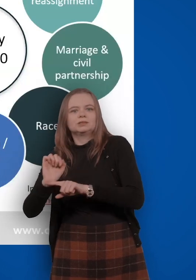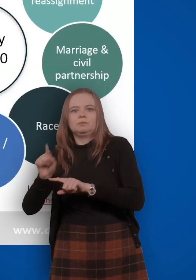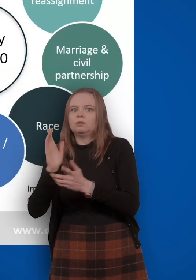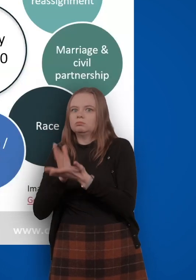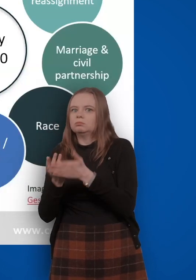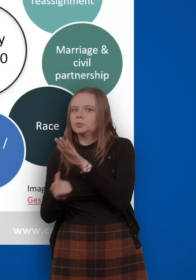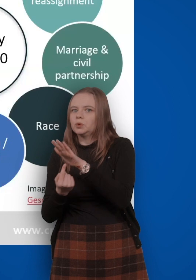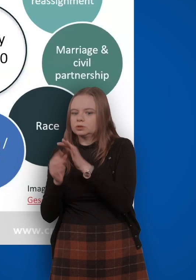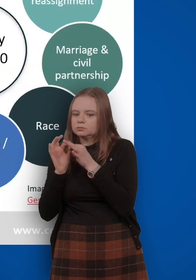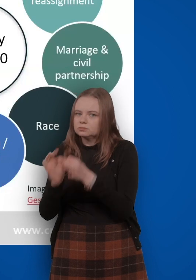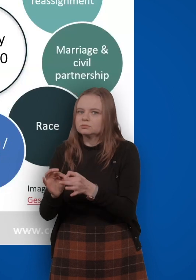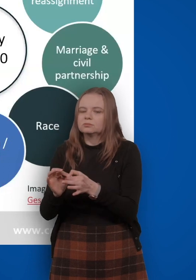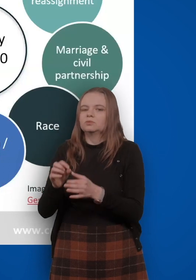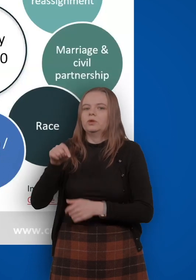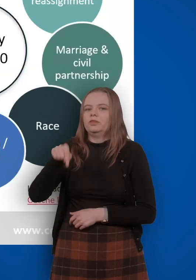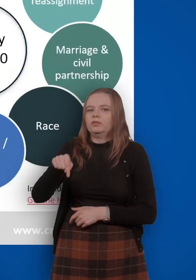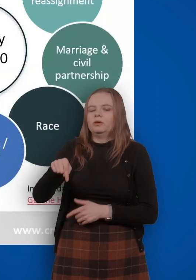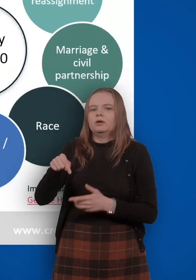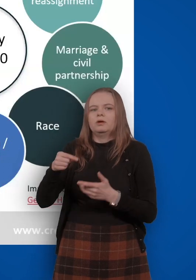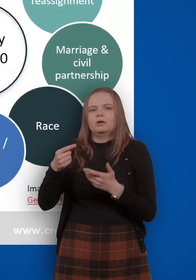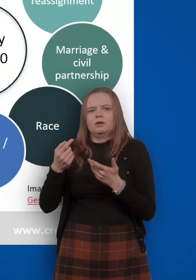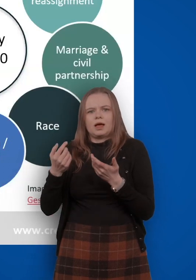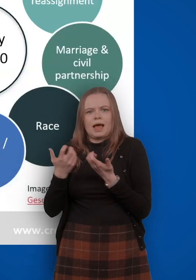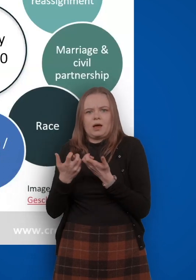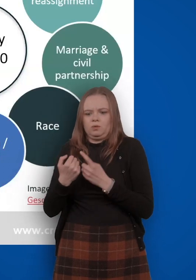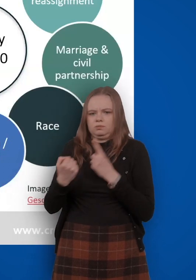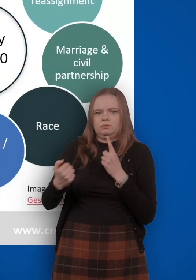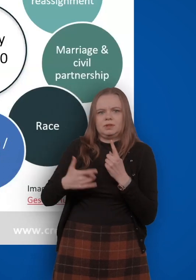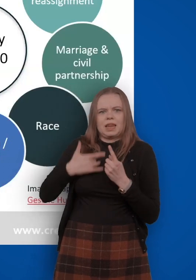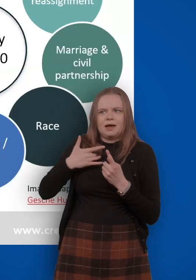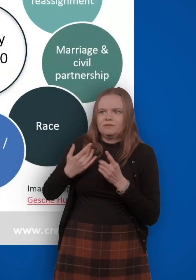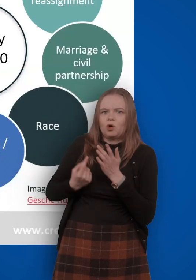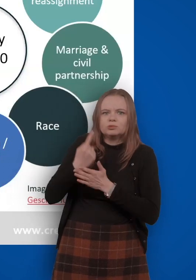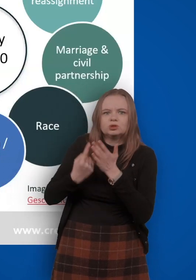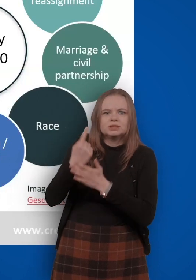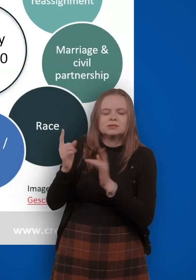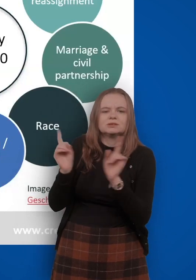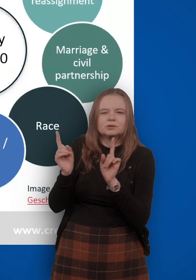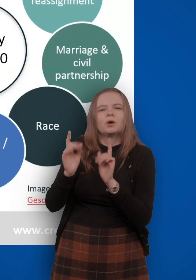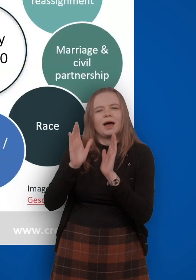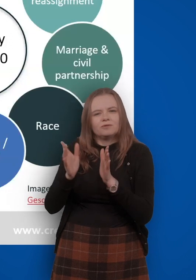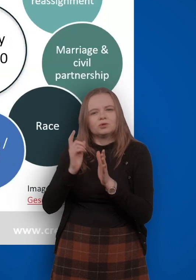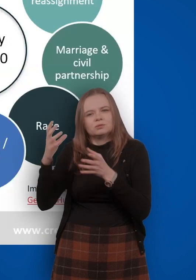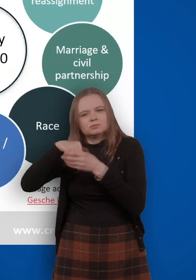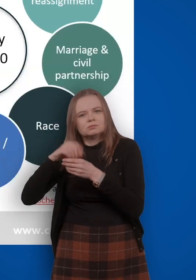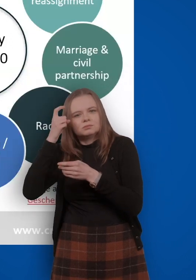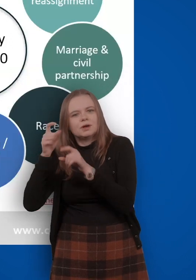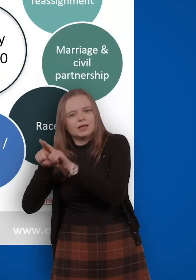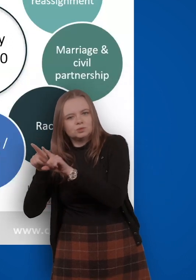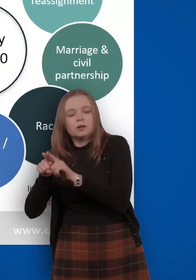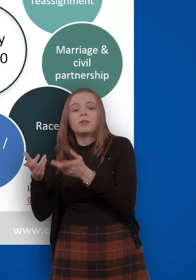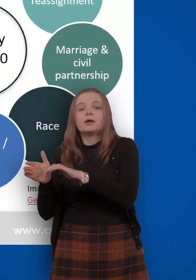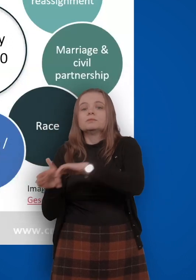extremely relevant in determining your life chances, and so still need to be considered. And then we also like to think